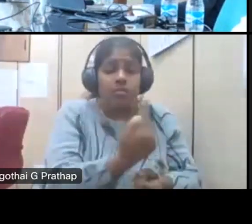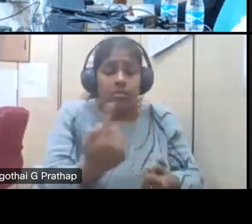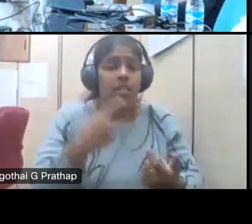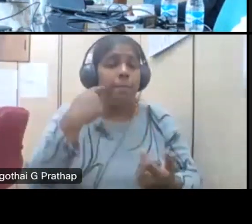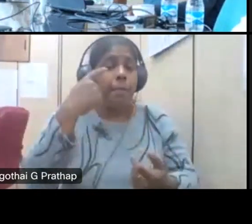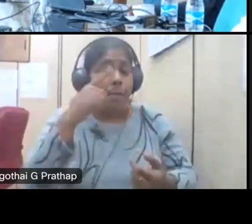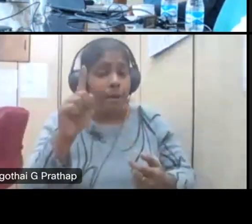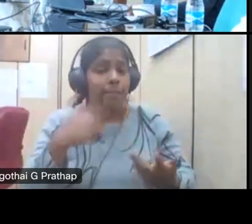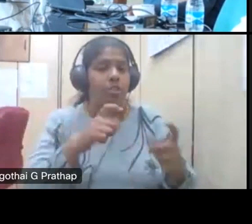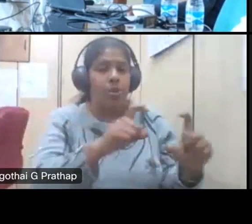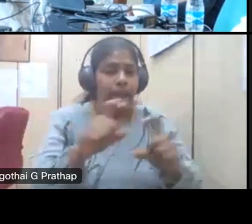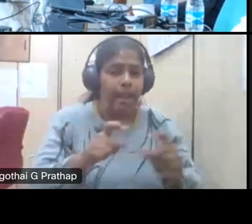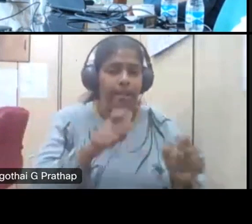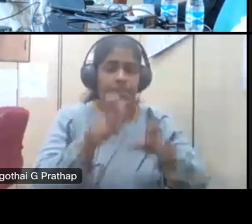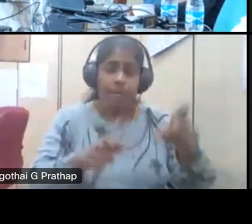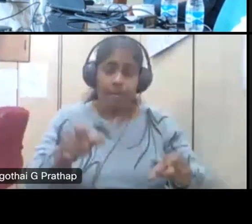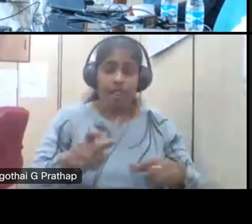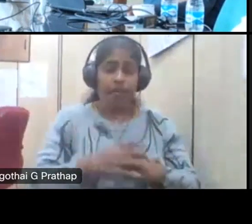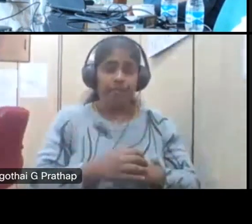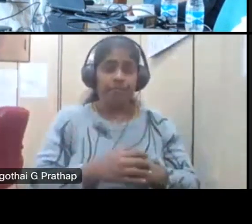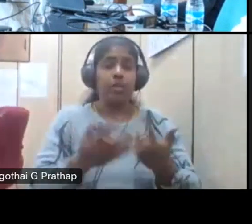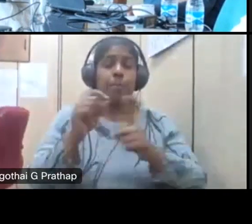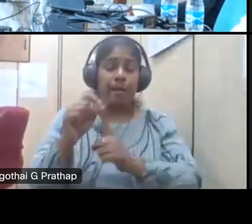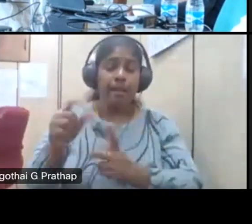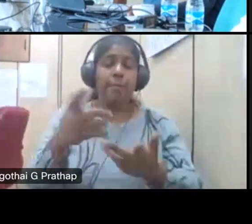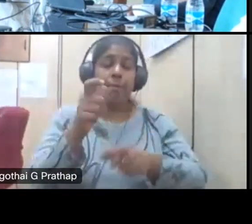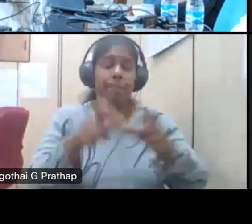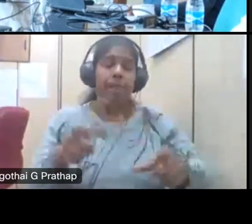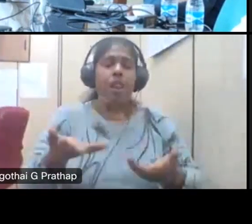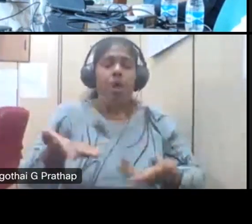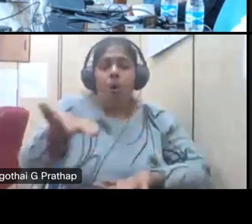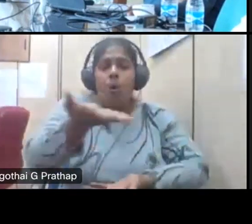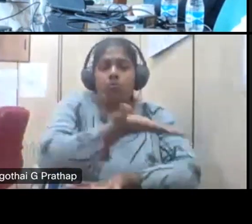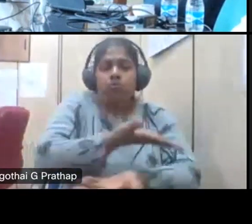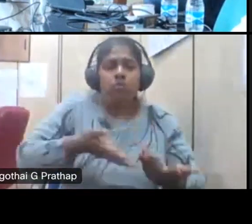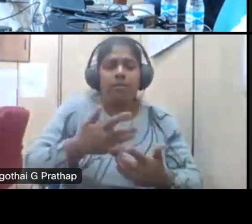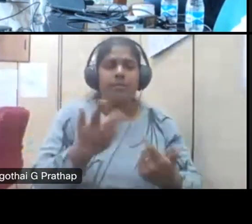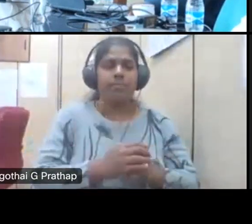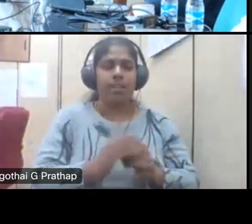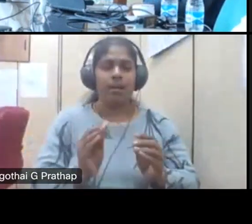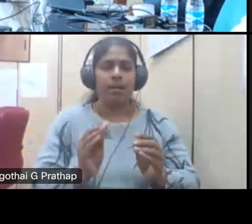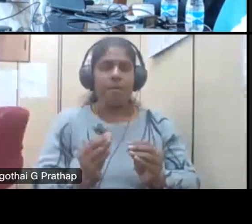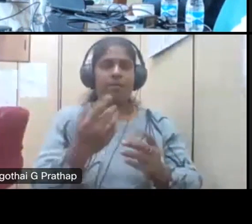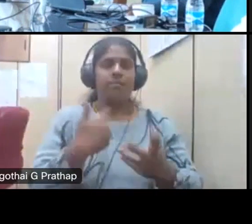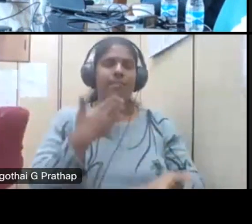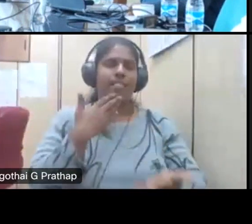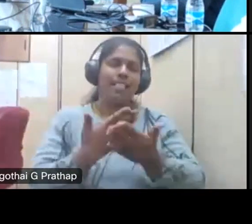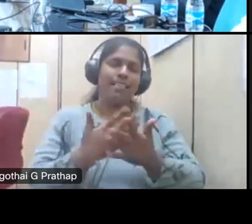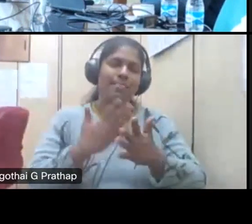the caregivers, and to the private sectors that are actually promoting these shows. Thank you so much,